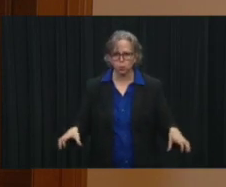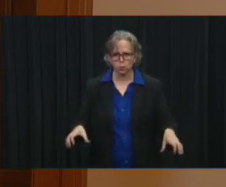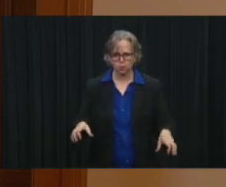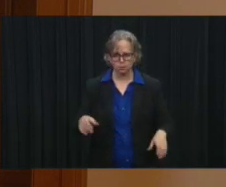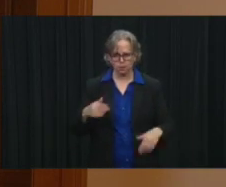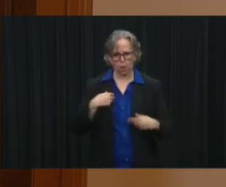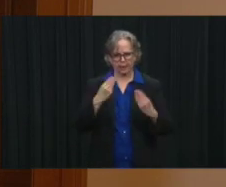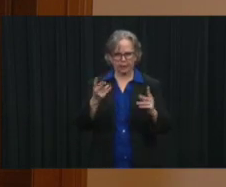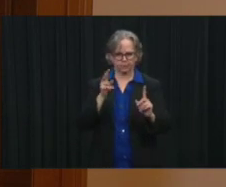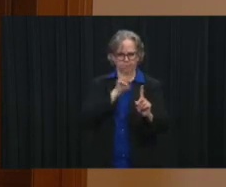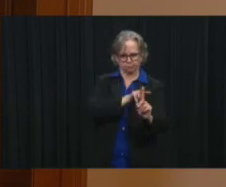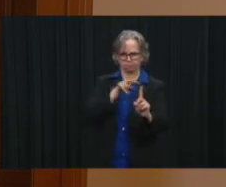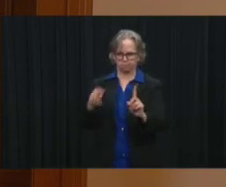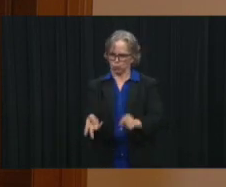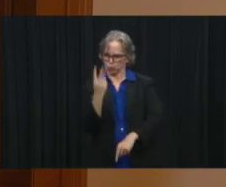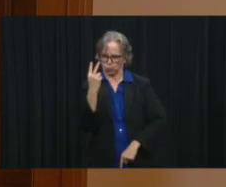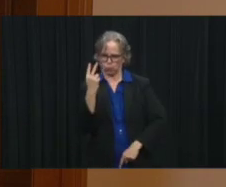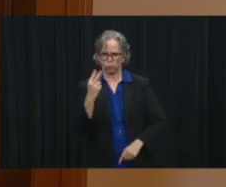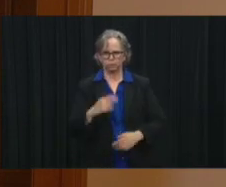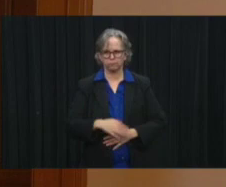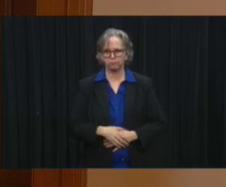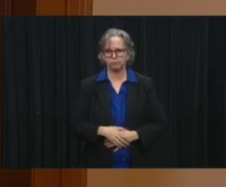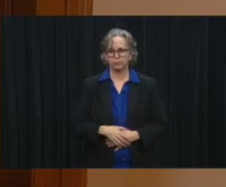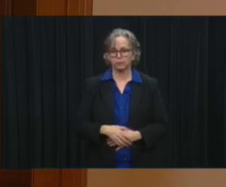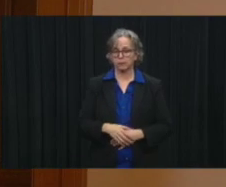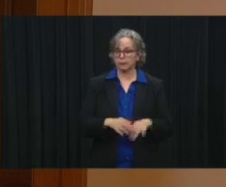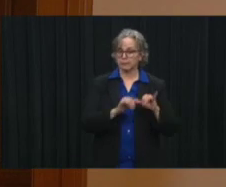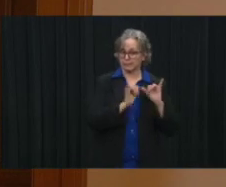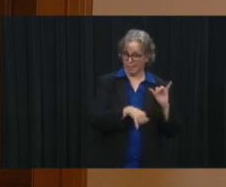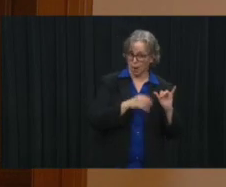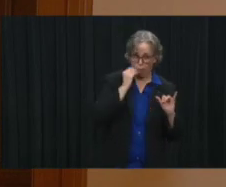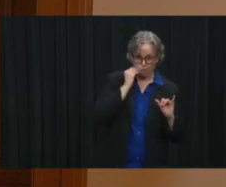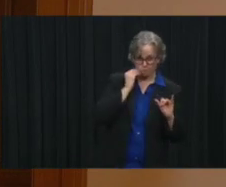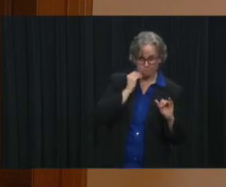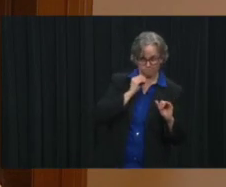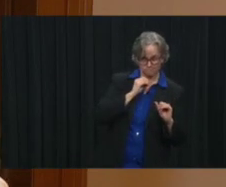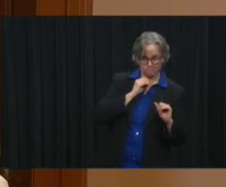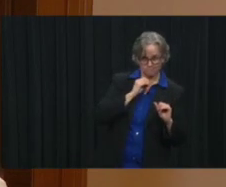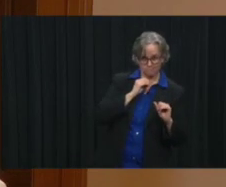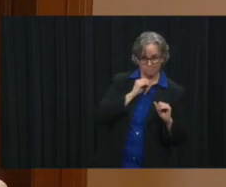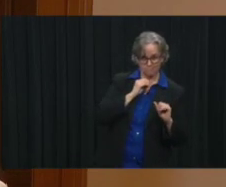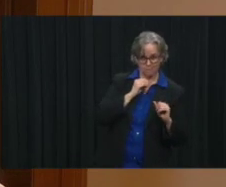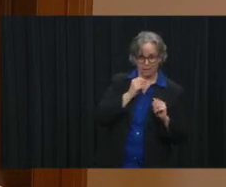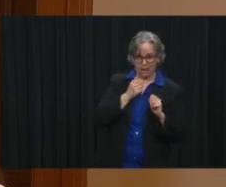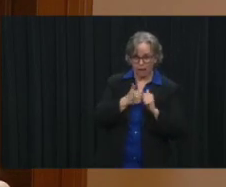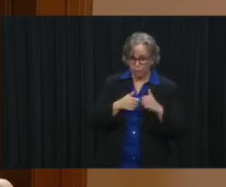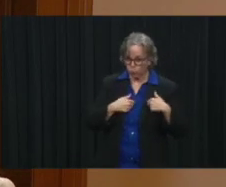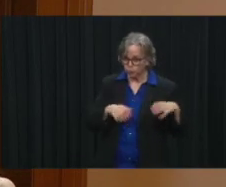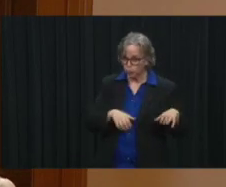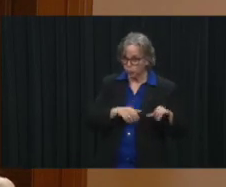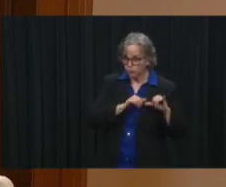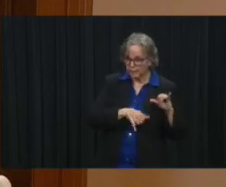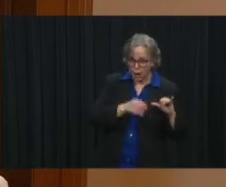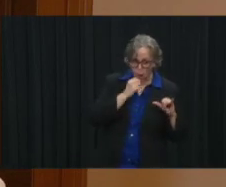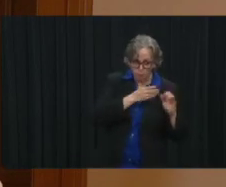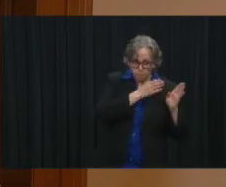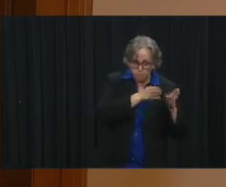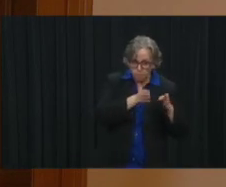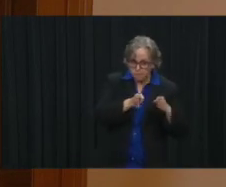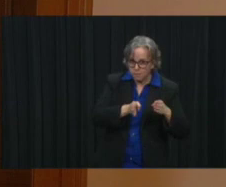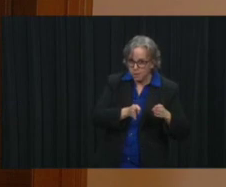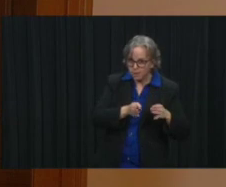hatches, the staying at home. Everything we do individually pushes this a little more and a